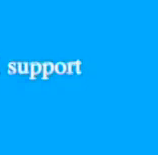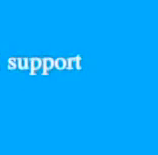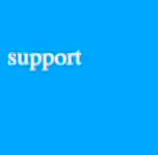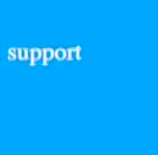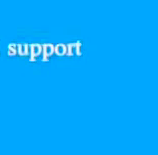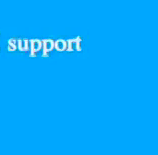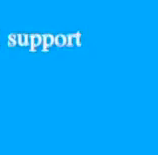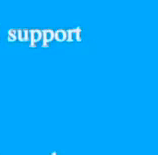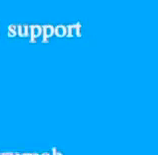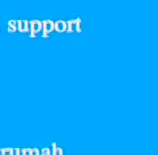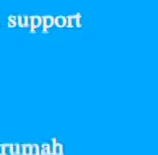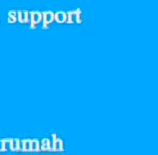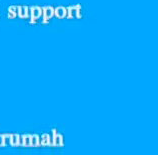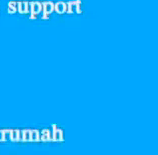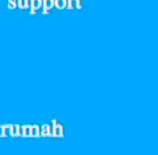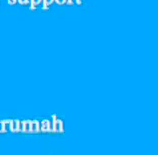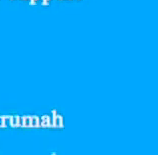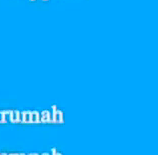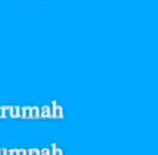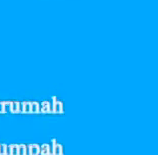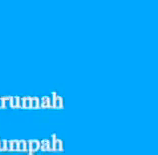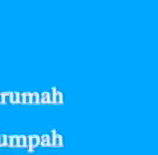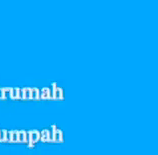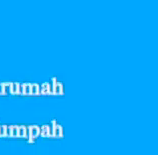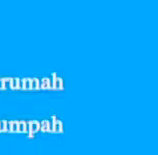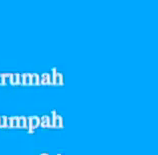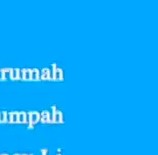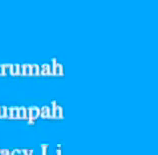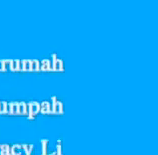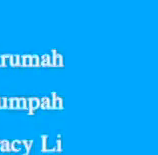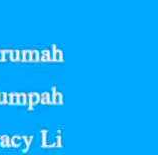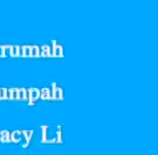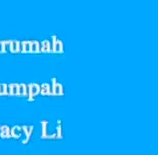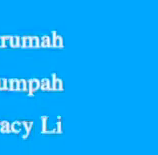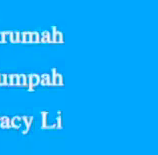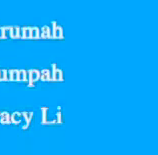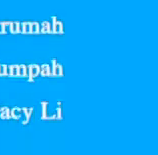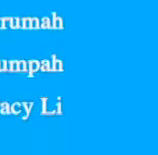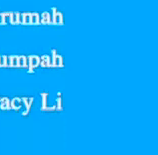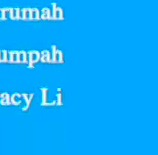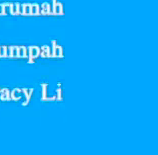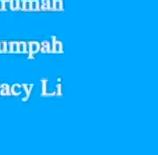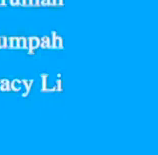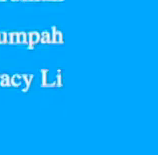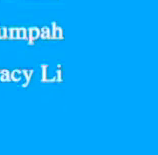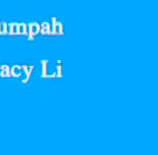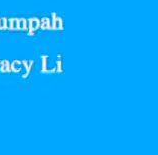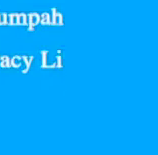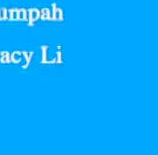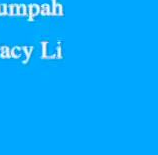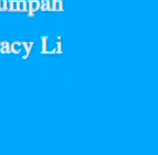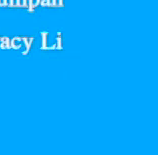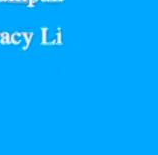for every child. Oh, for every child.